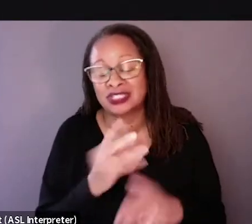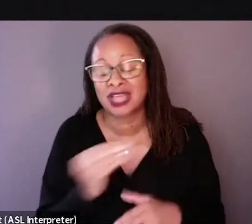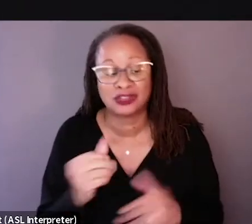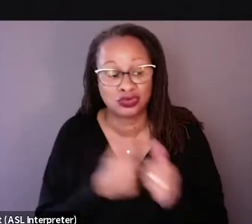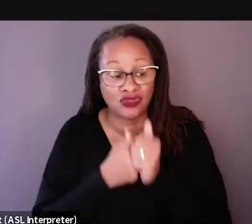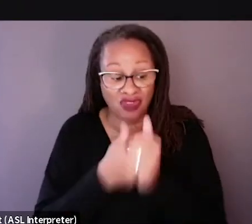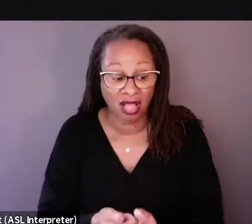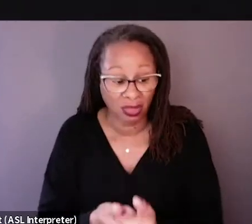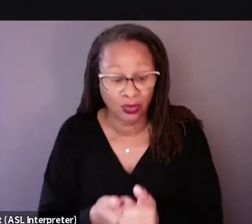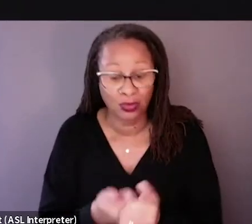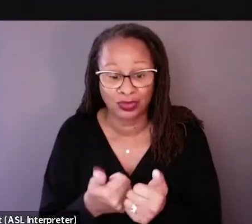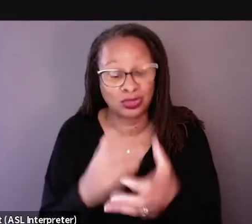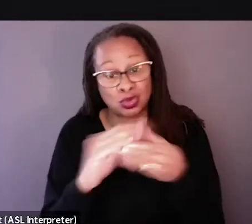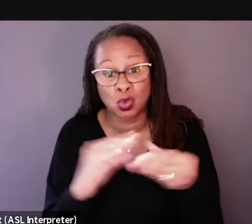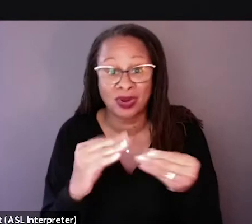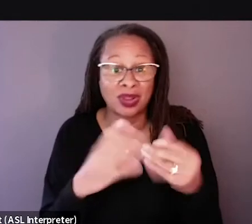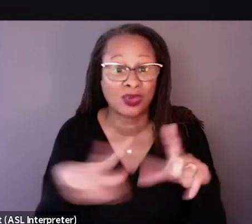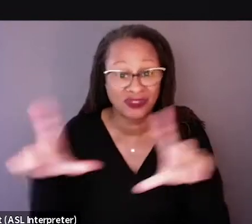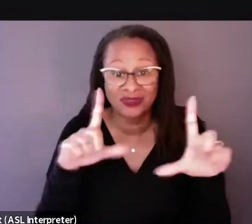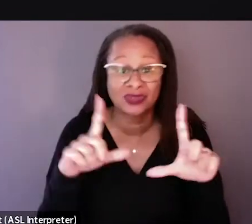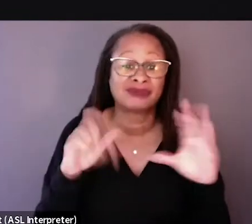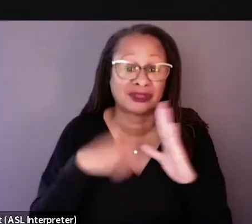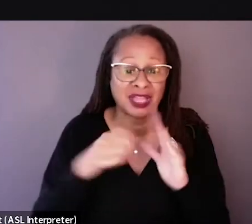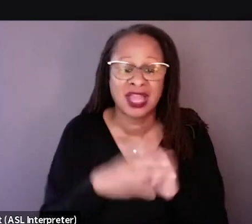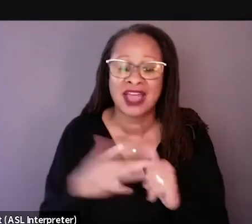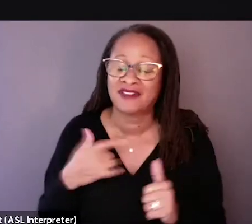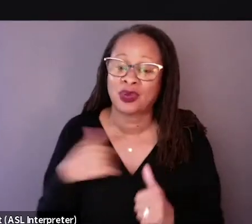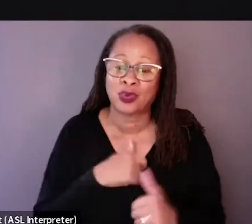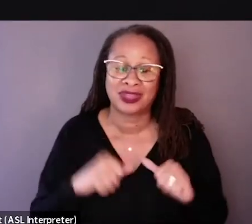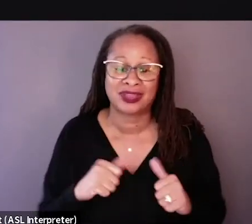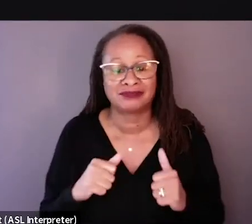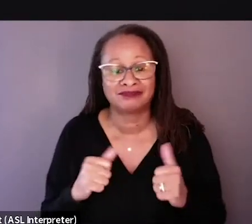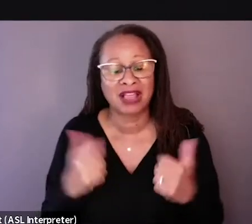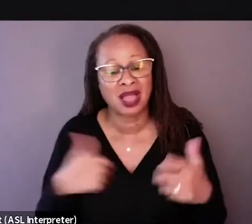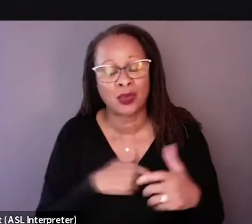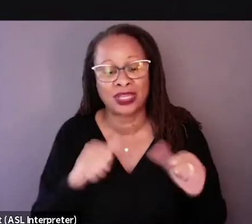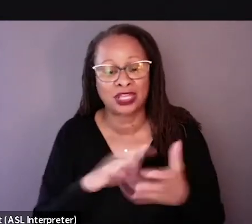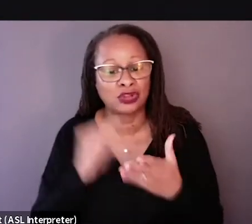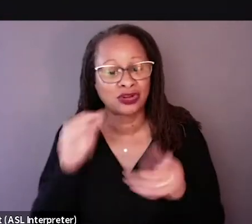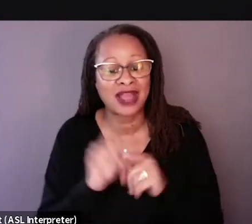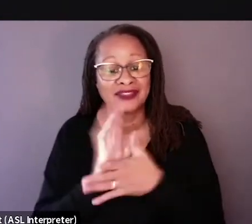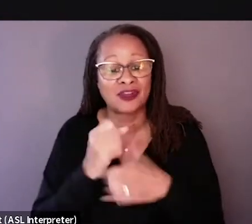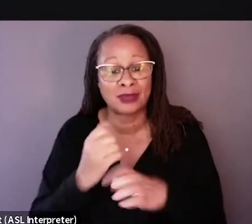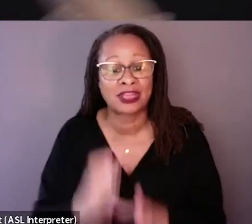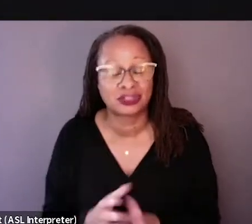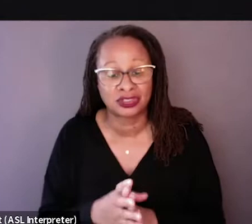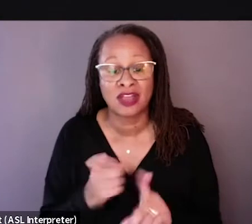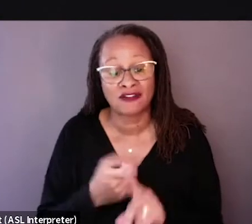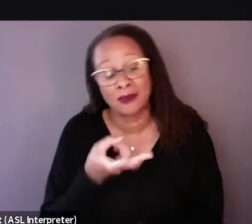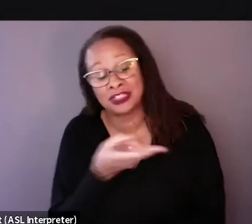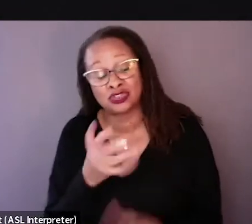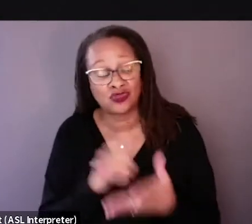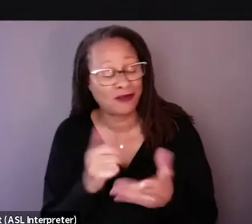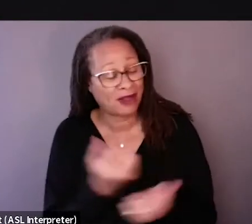follow. So I feel like there's a lot that we can learn as filmmakers from Katia and Maurice and the boldness that they employed